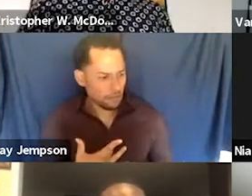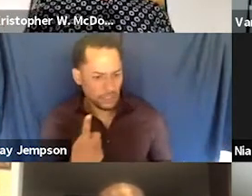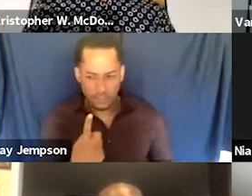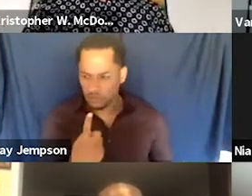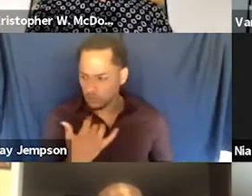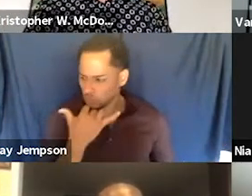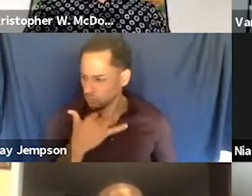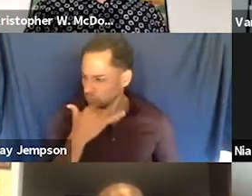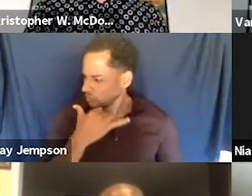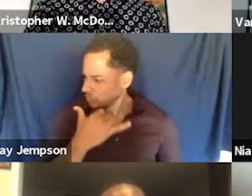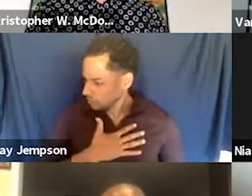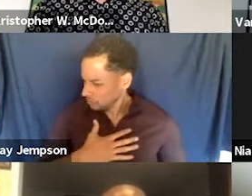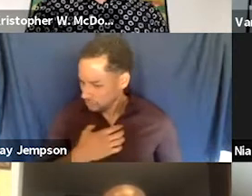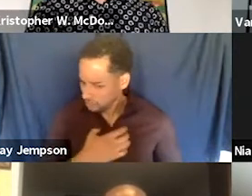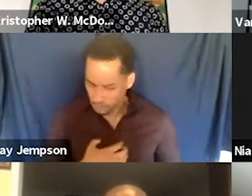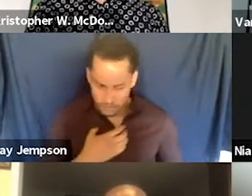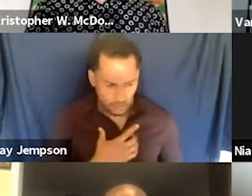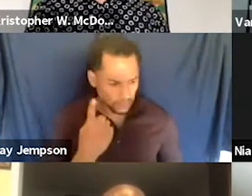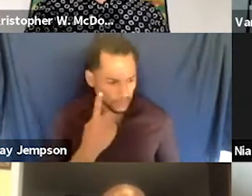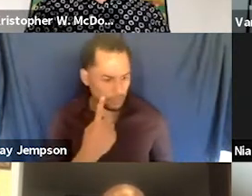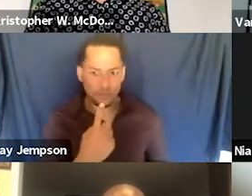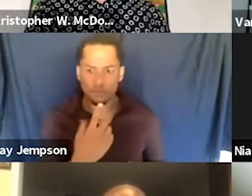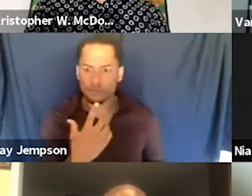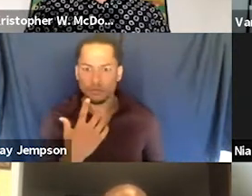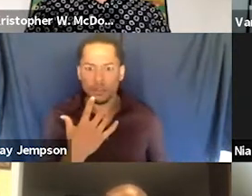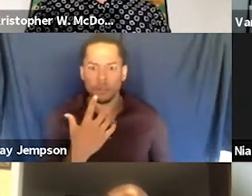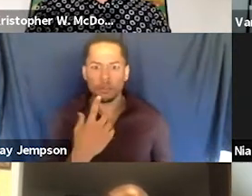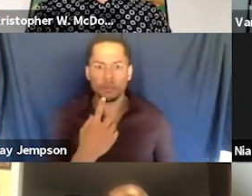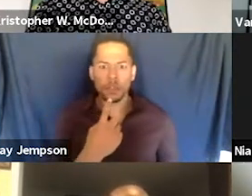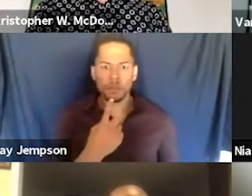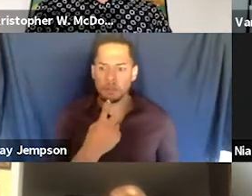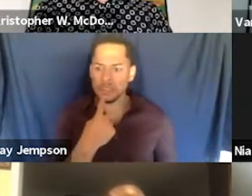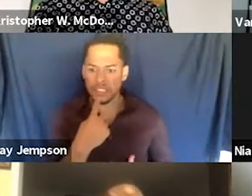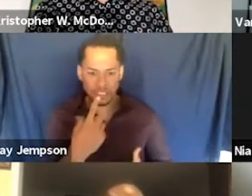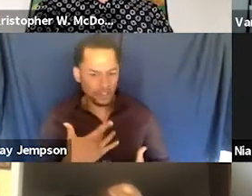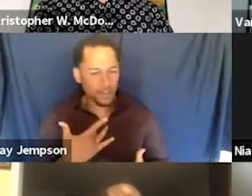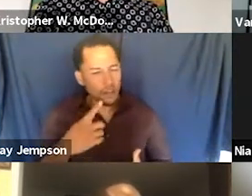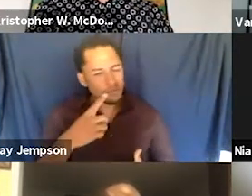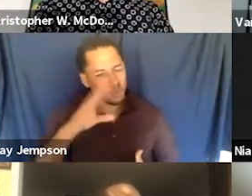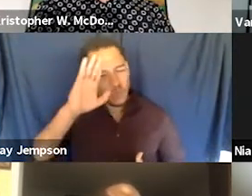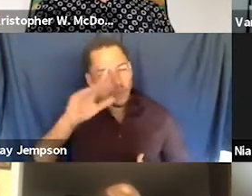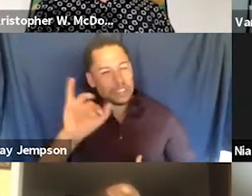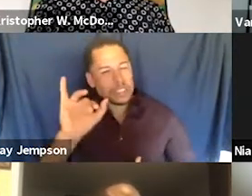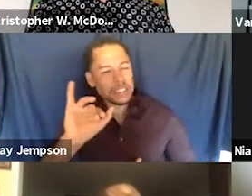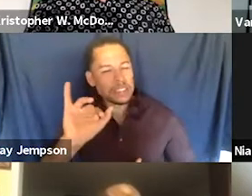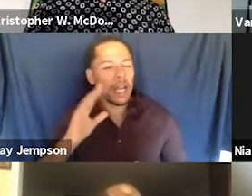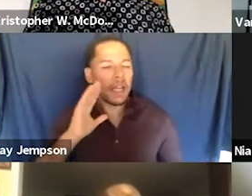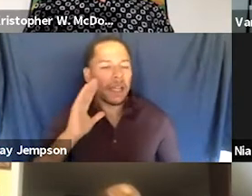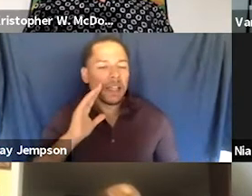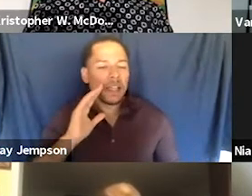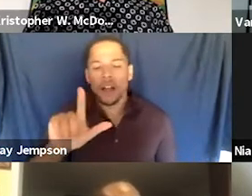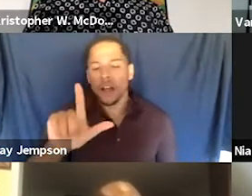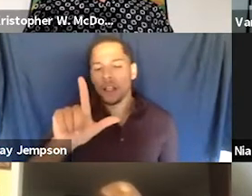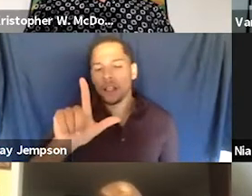like, what's the future plan? Because I felt like I was missing a limb. Like, this was the thing that I didn't realize that